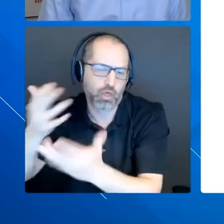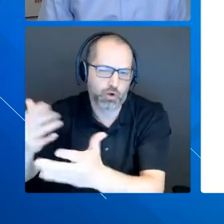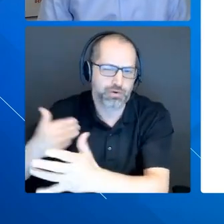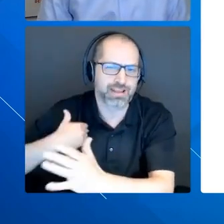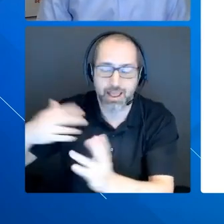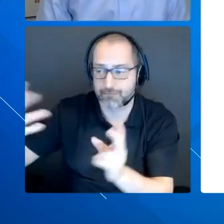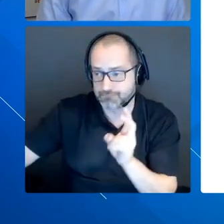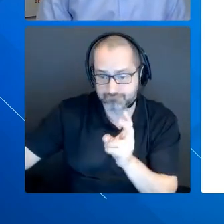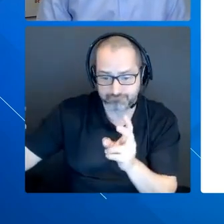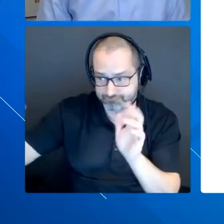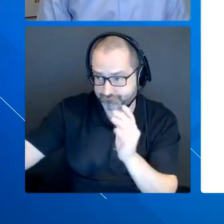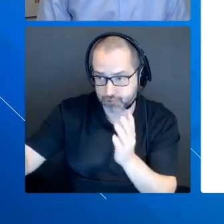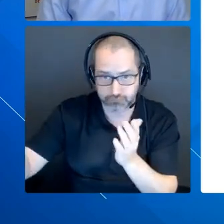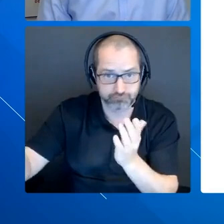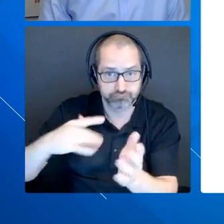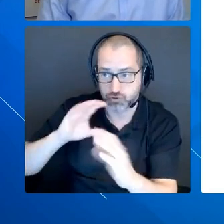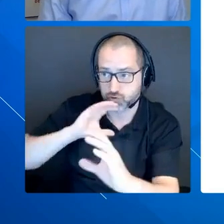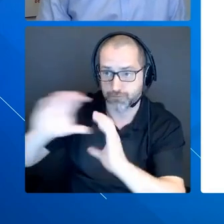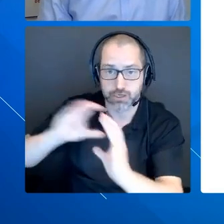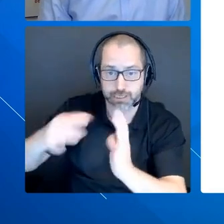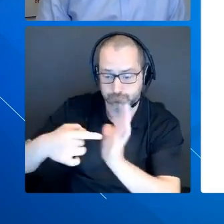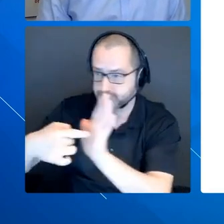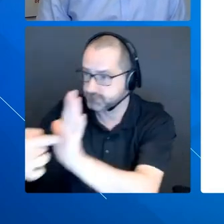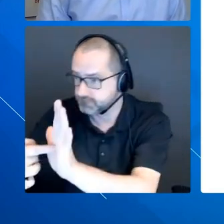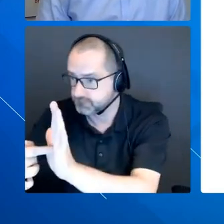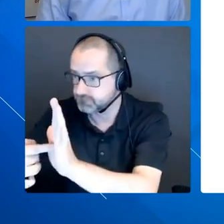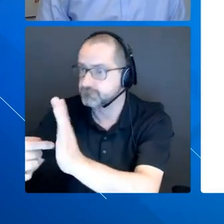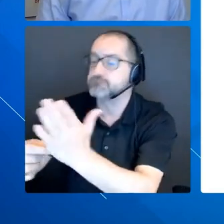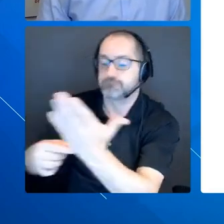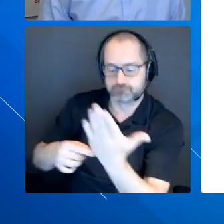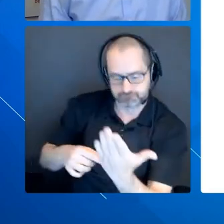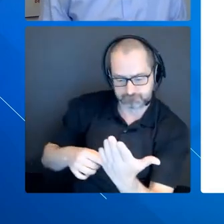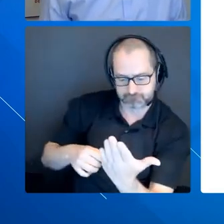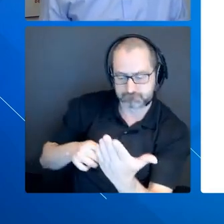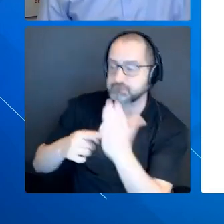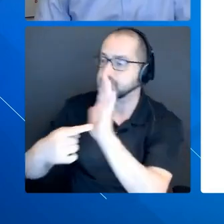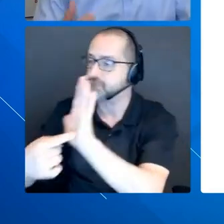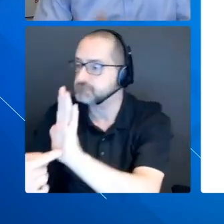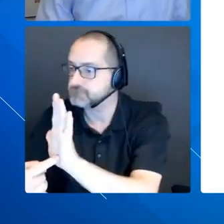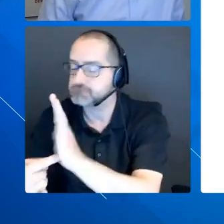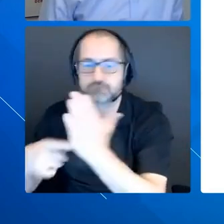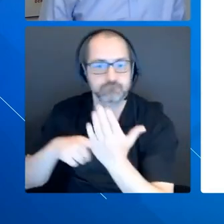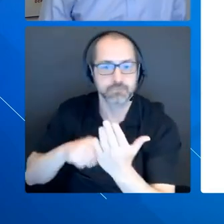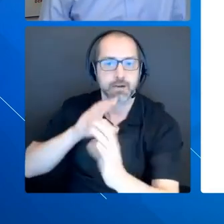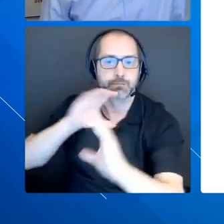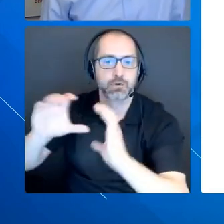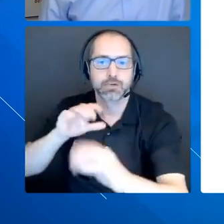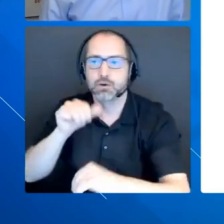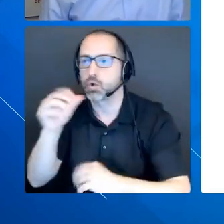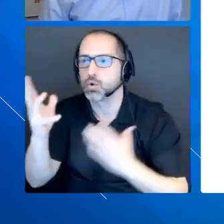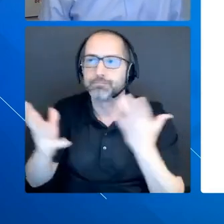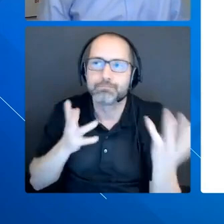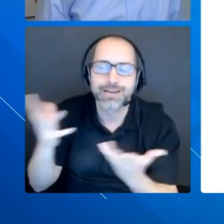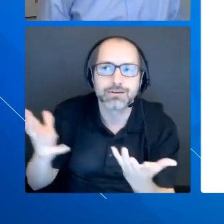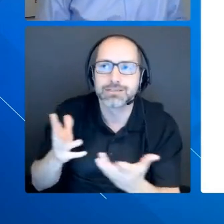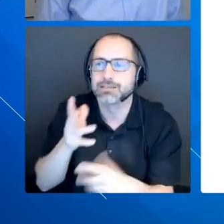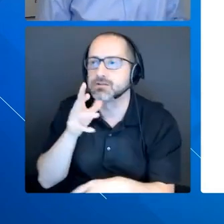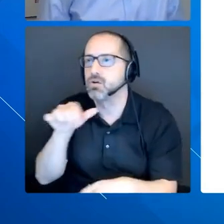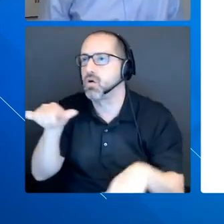a conversation, and you can communicate effectively. No embarrassment, no pause, no